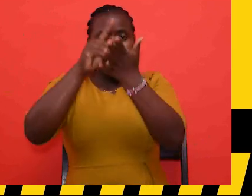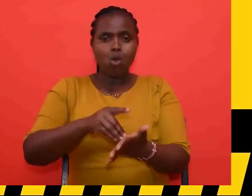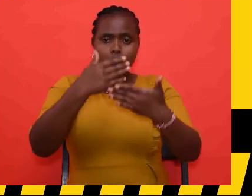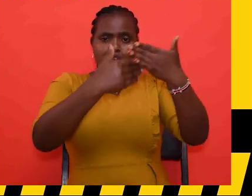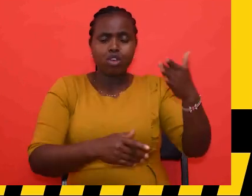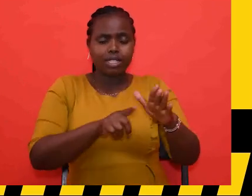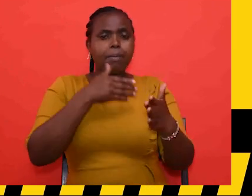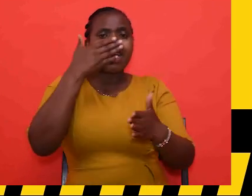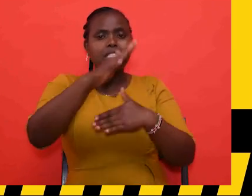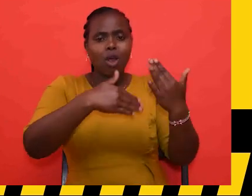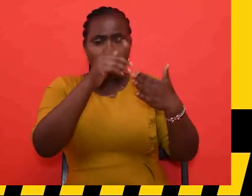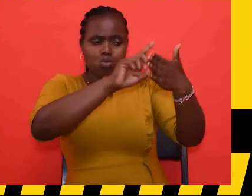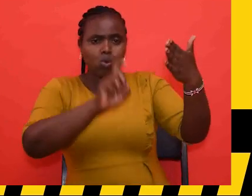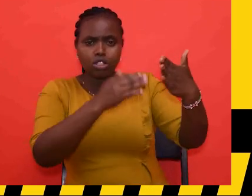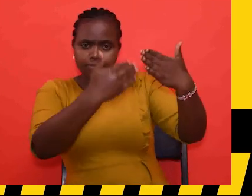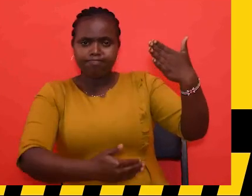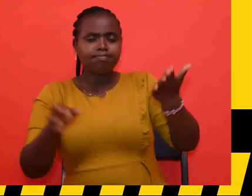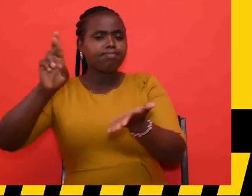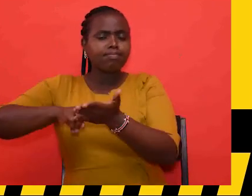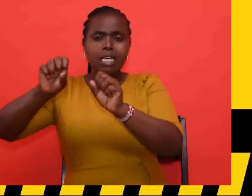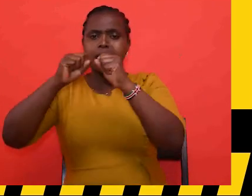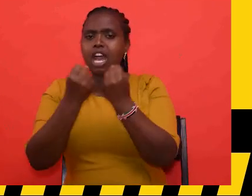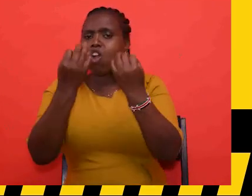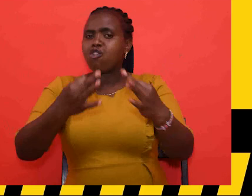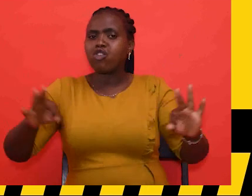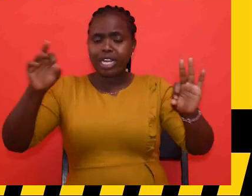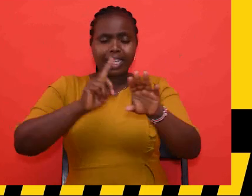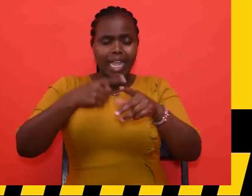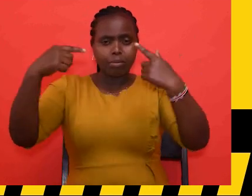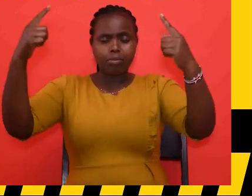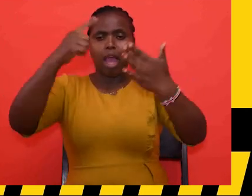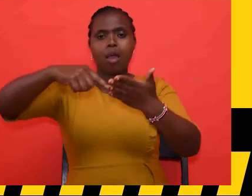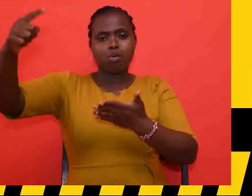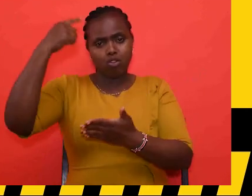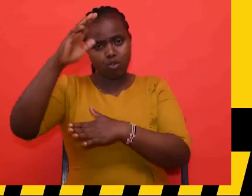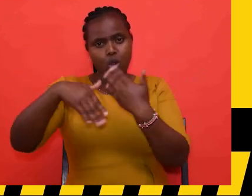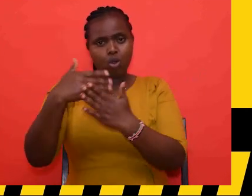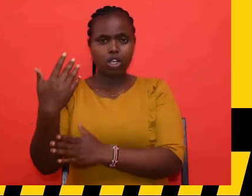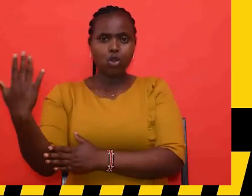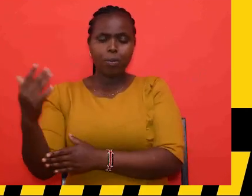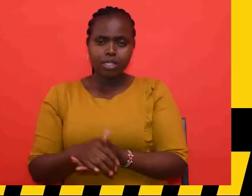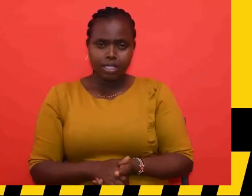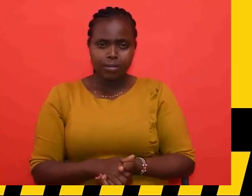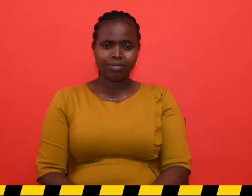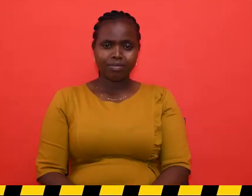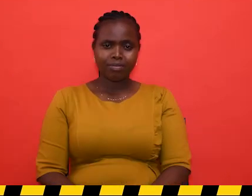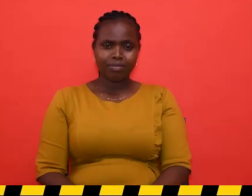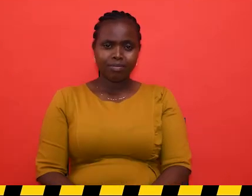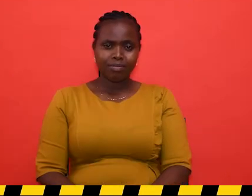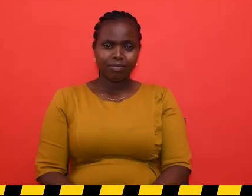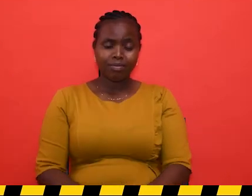information. Registration of a SACCO is free of charge upon successful verification of documents. As always, persons